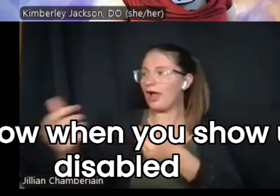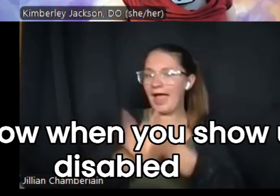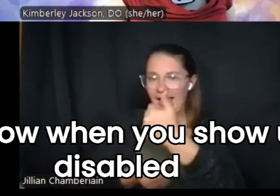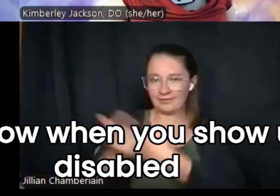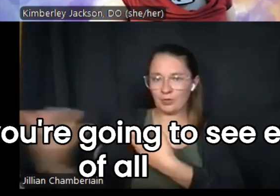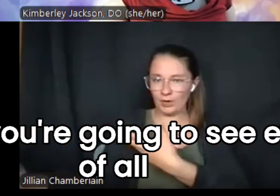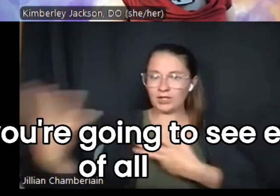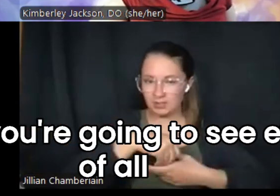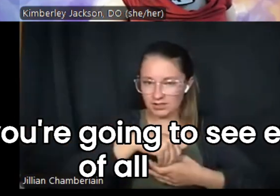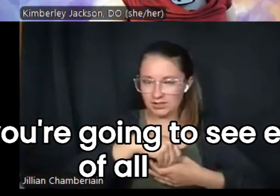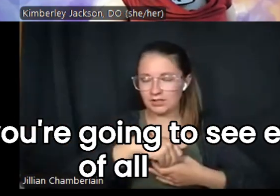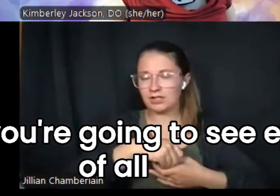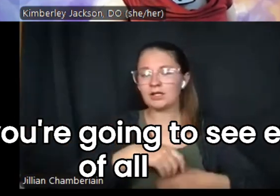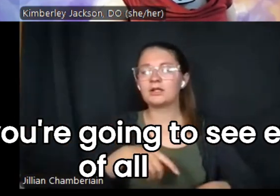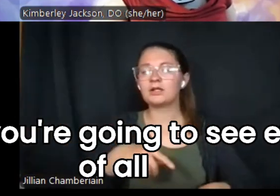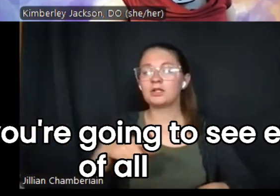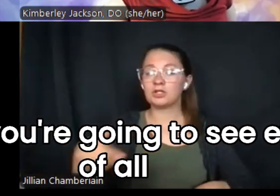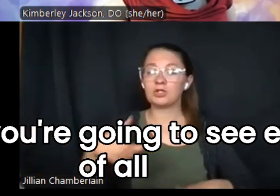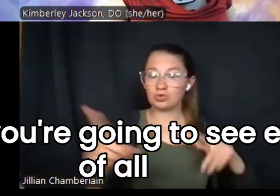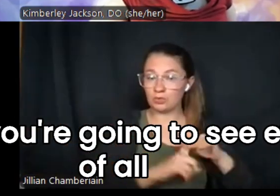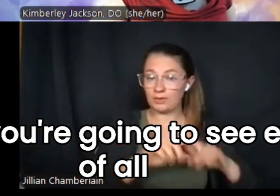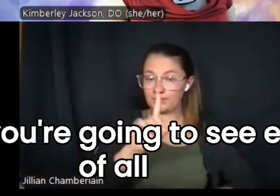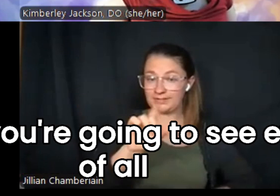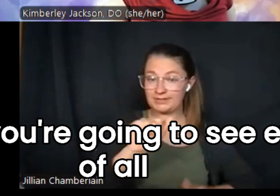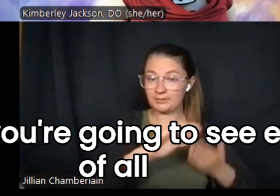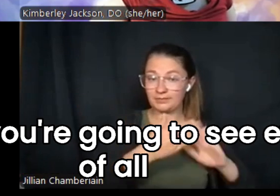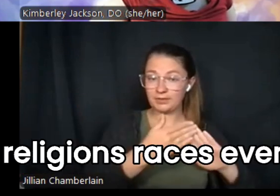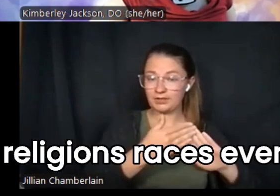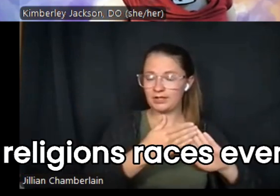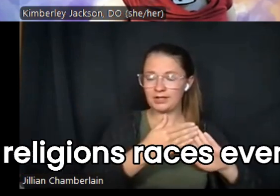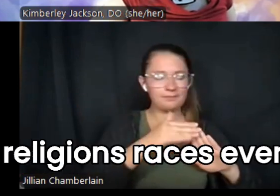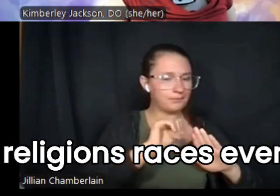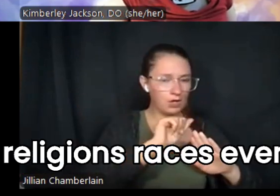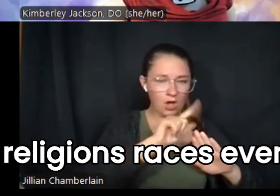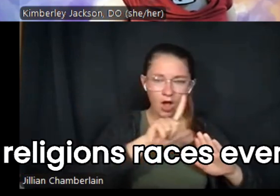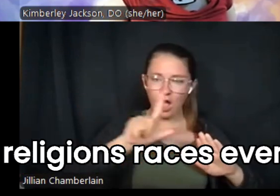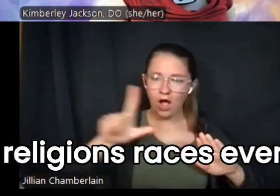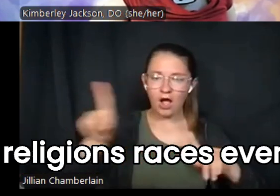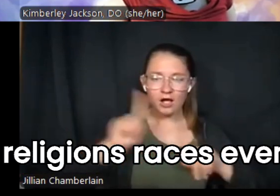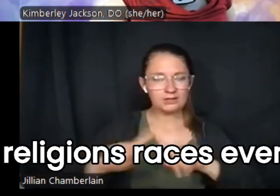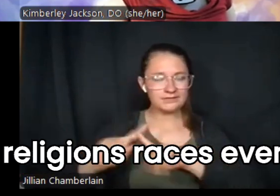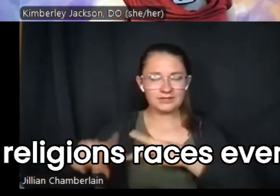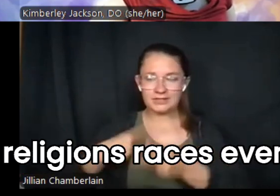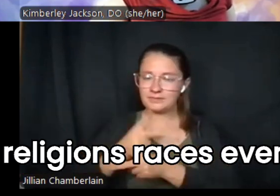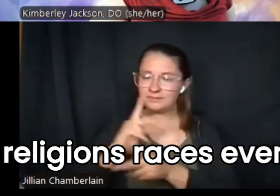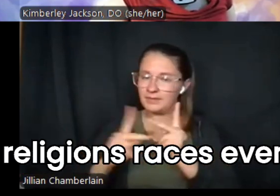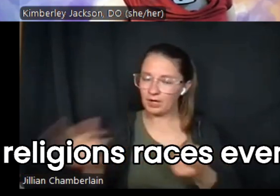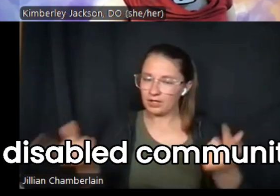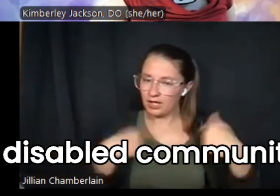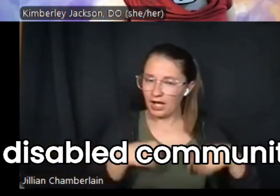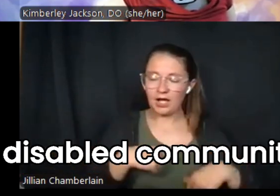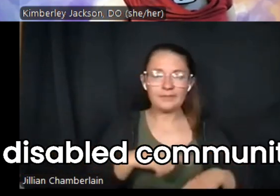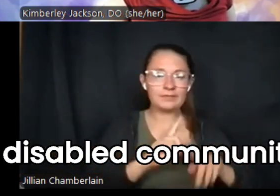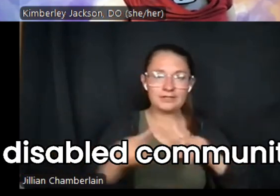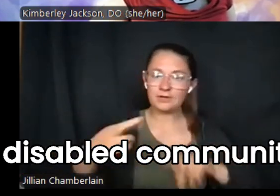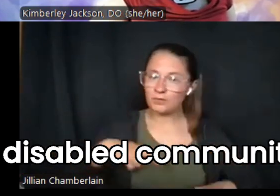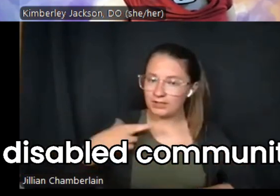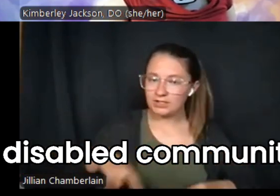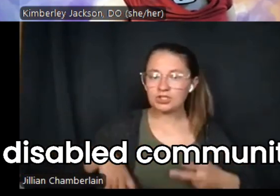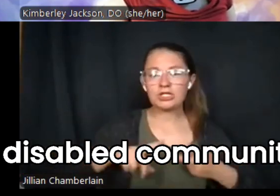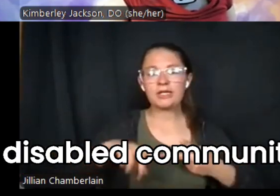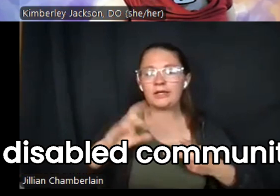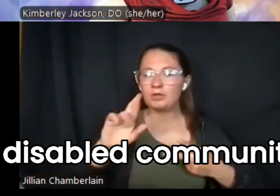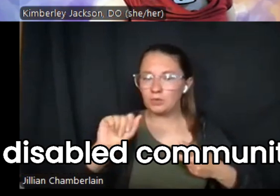this disabled community, you're going to see everybody of all different religions, races, everything. And so